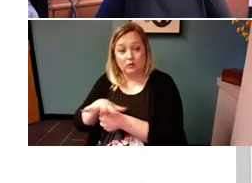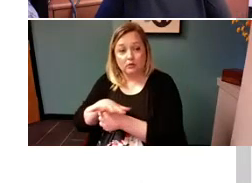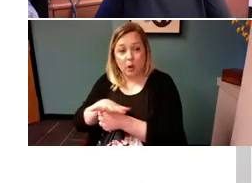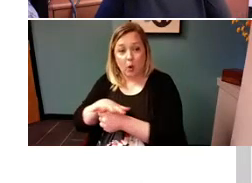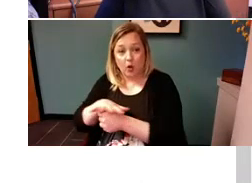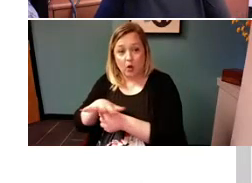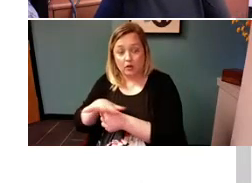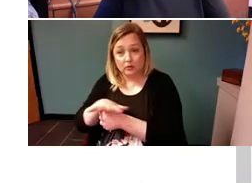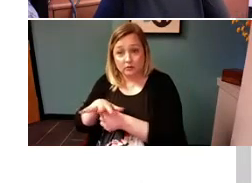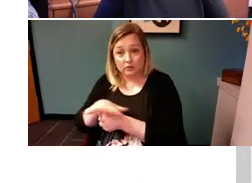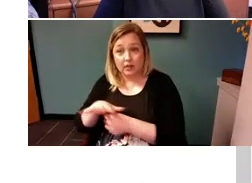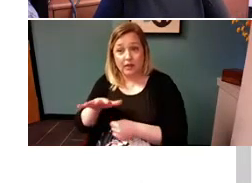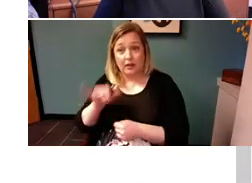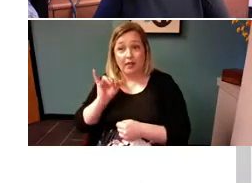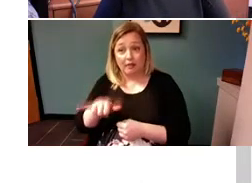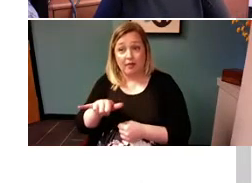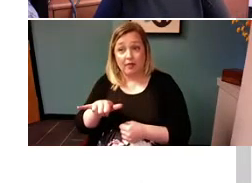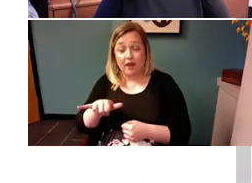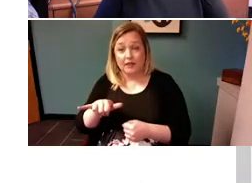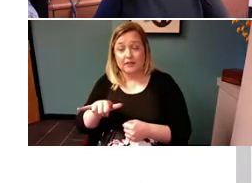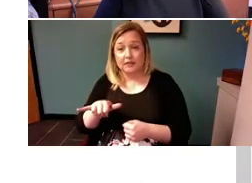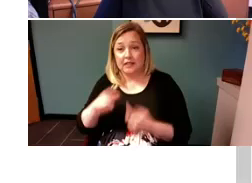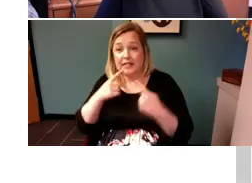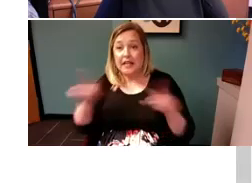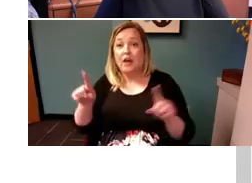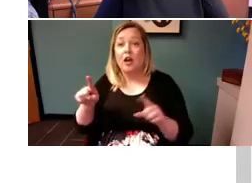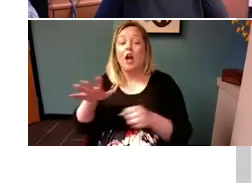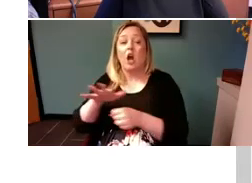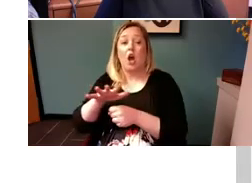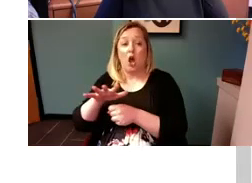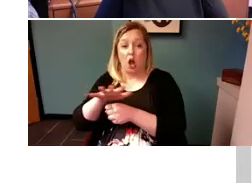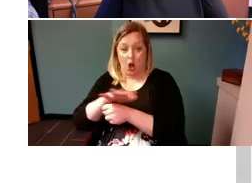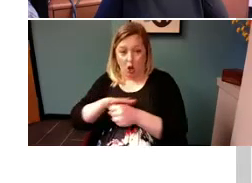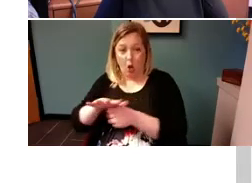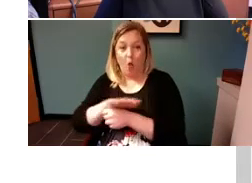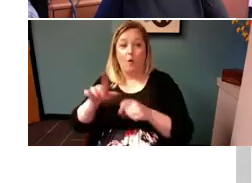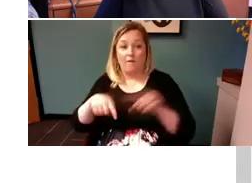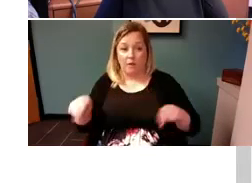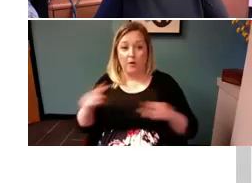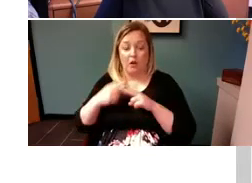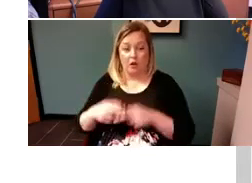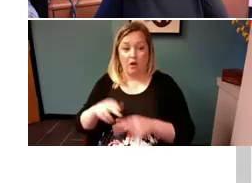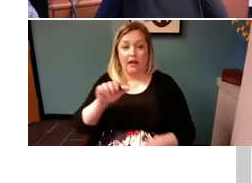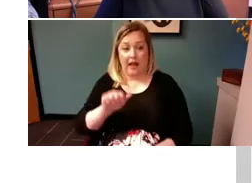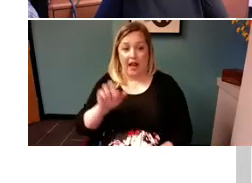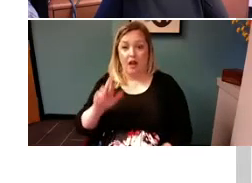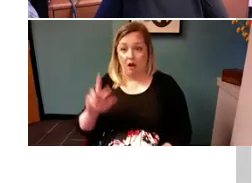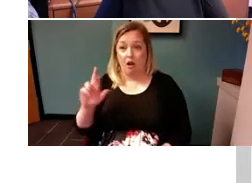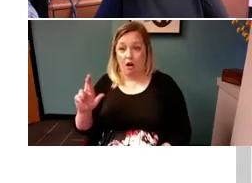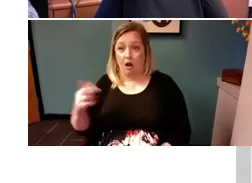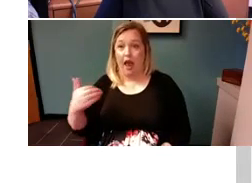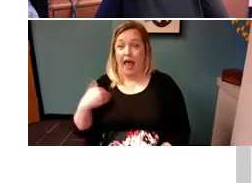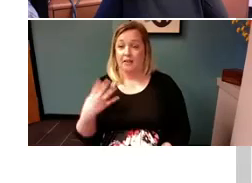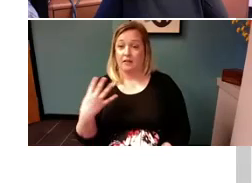are essentially declaring a local variable called ARR that has 4 values. So when we return the address of this